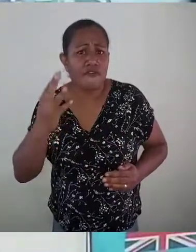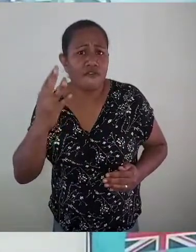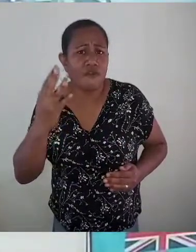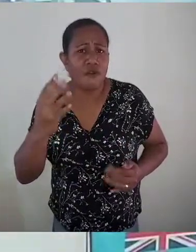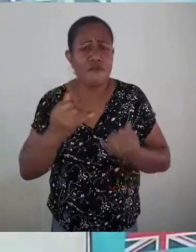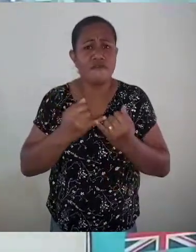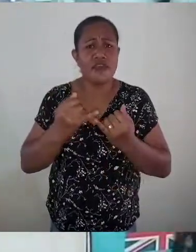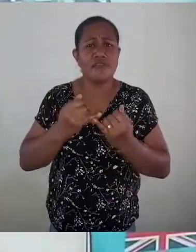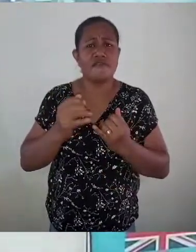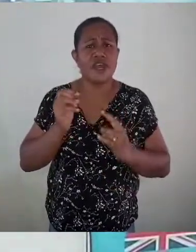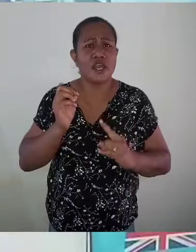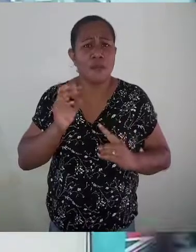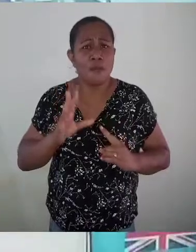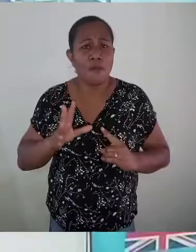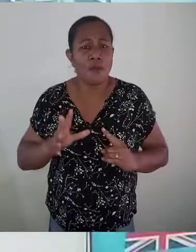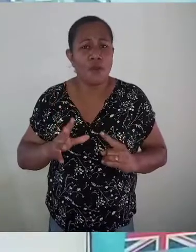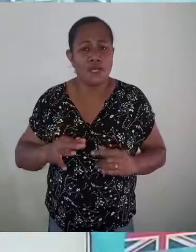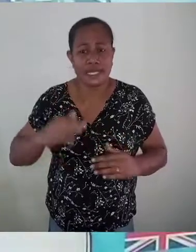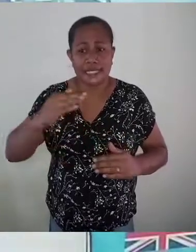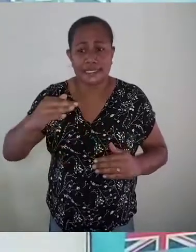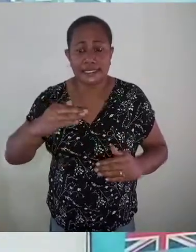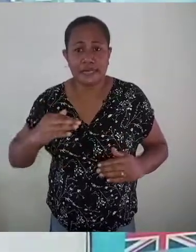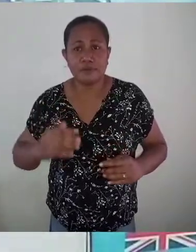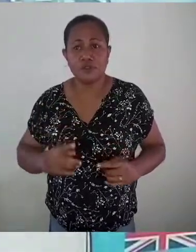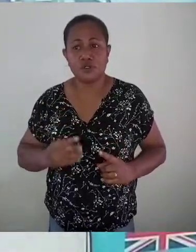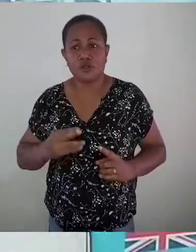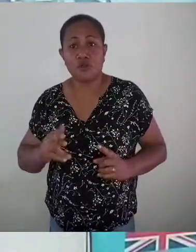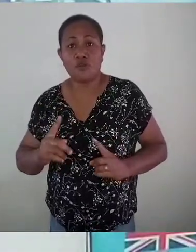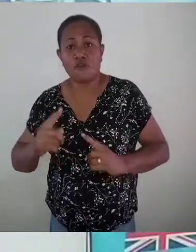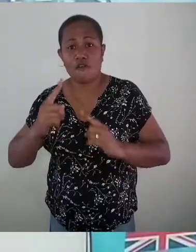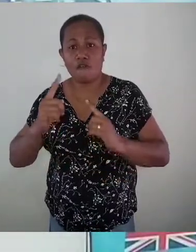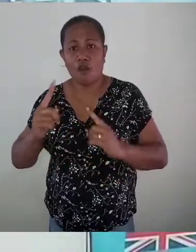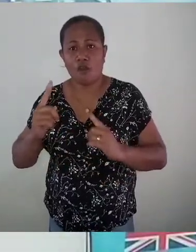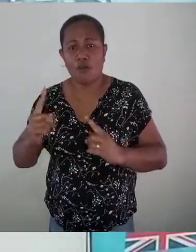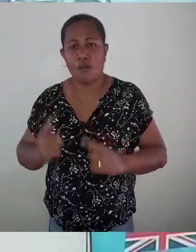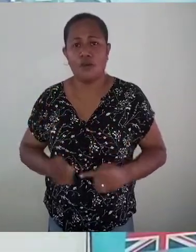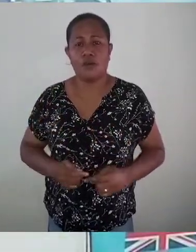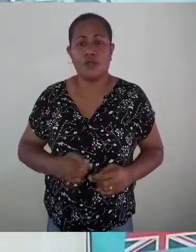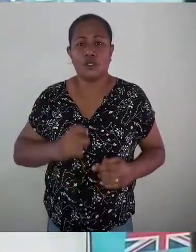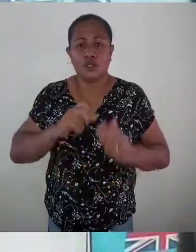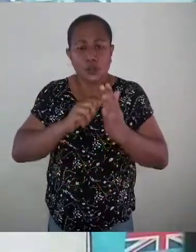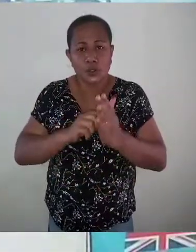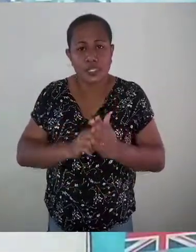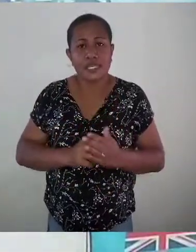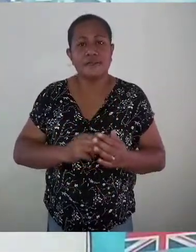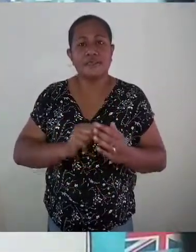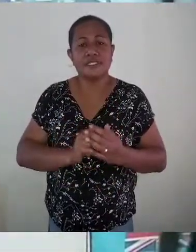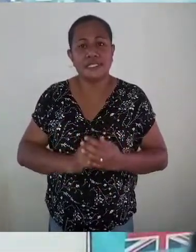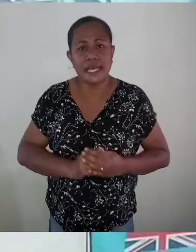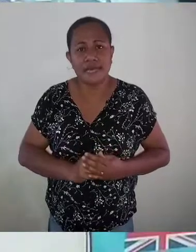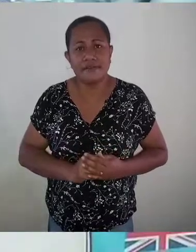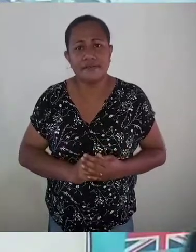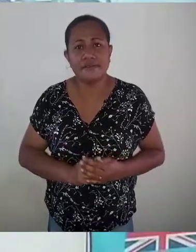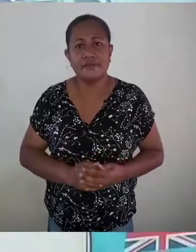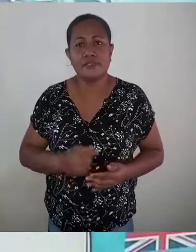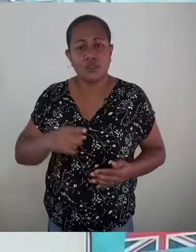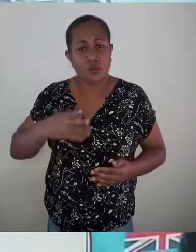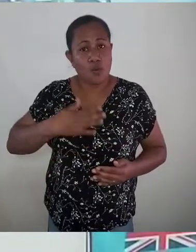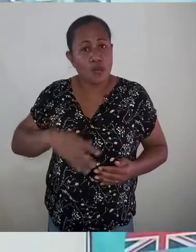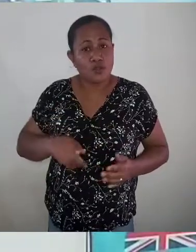very important steps we can follow to stay safe. Would you like to learn how to stay